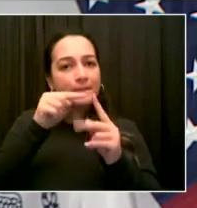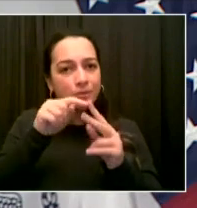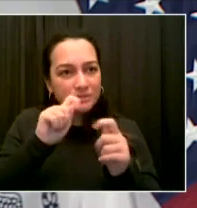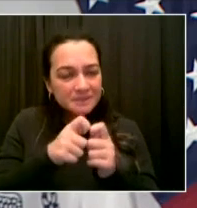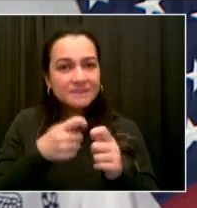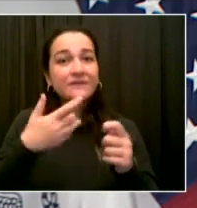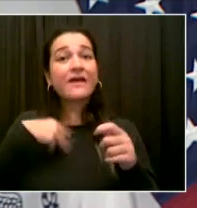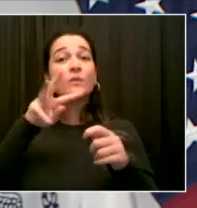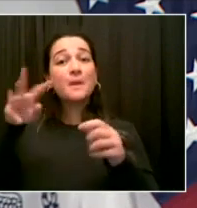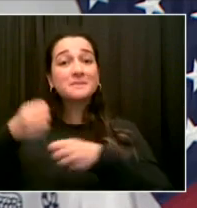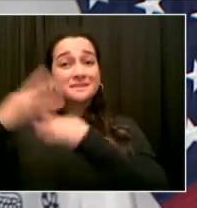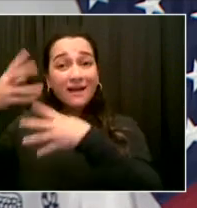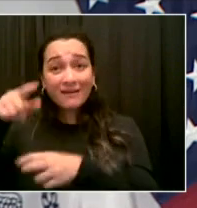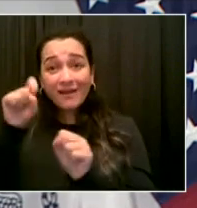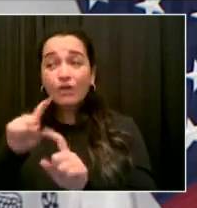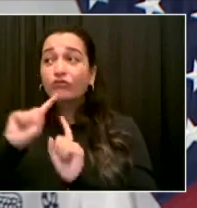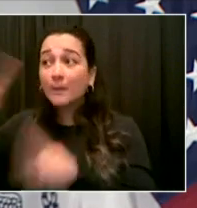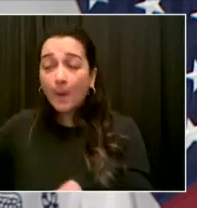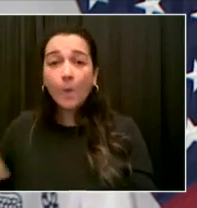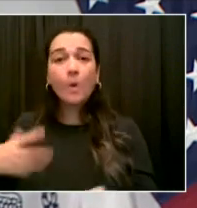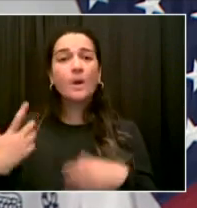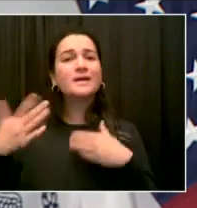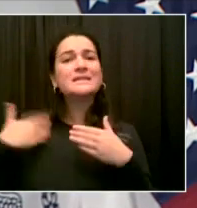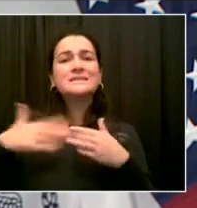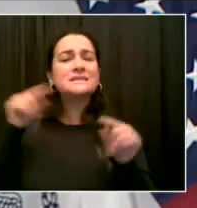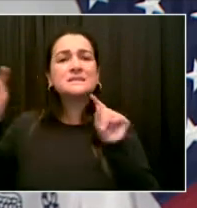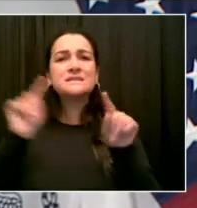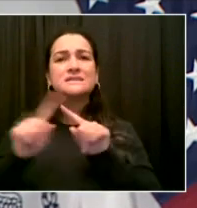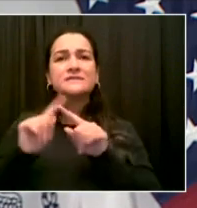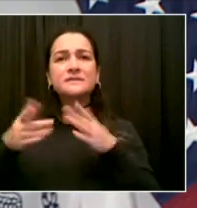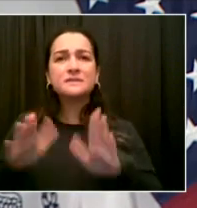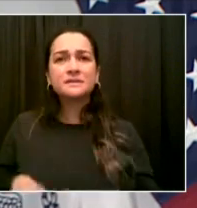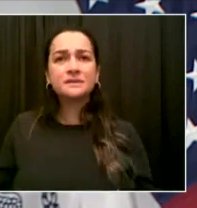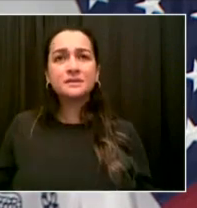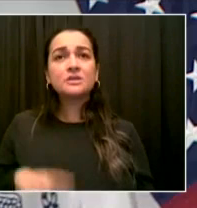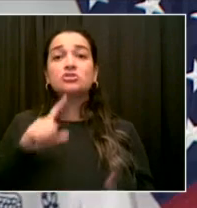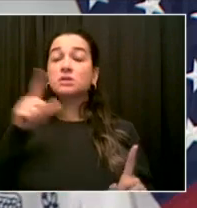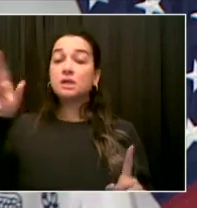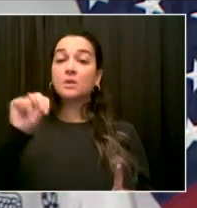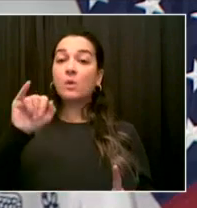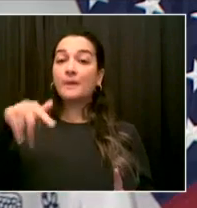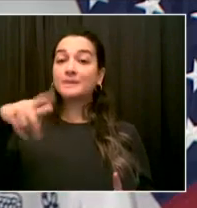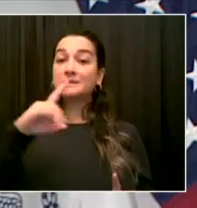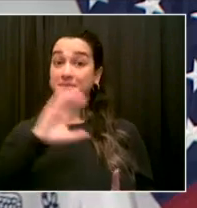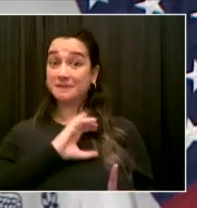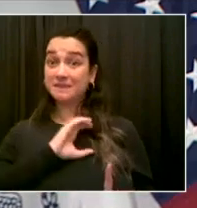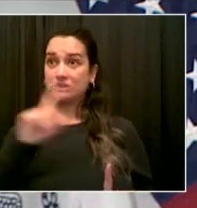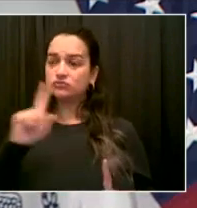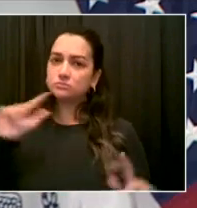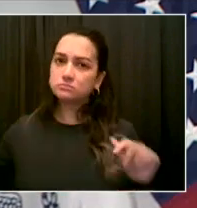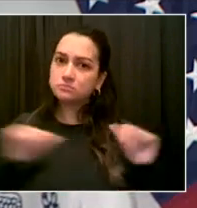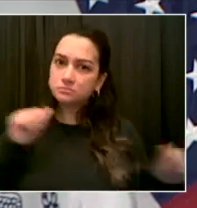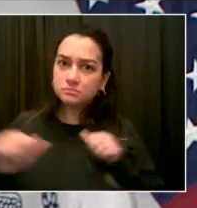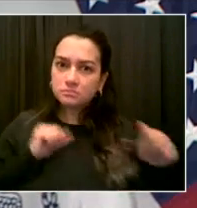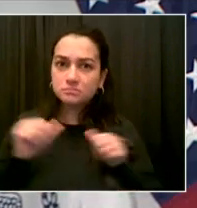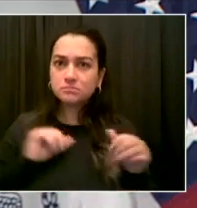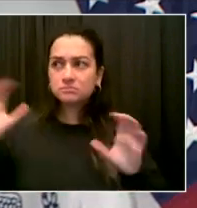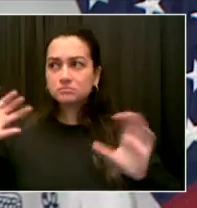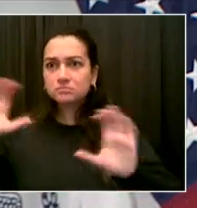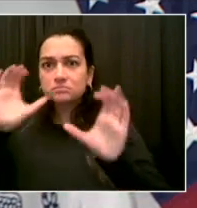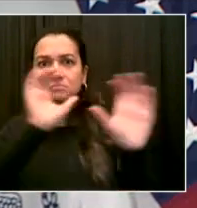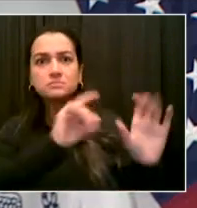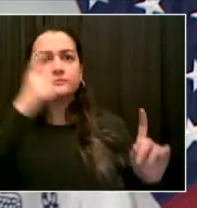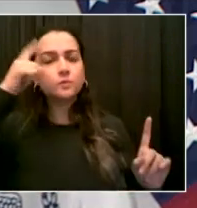NYPD is being aggressive about this. The Asian Hate Crimes Unit, which is made up of Asian American